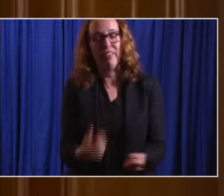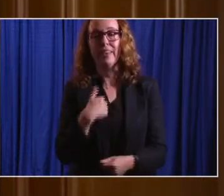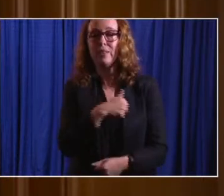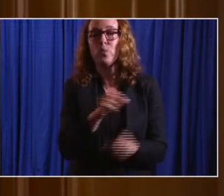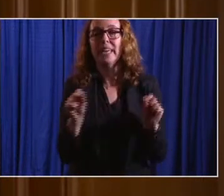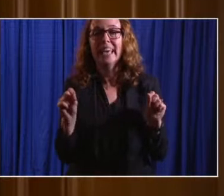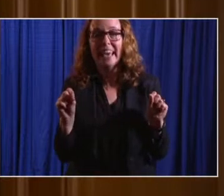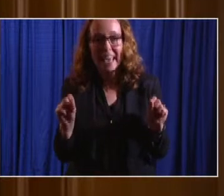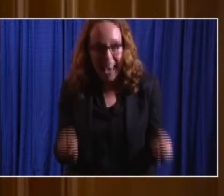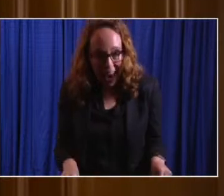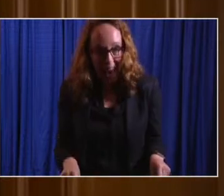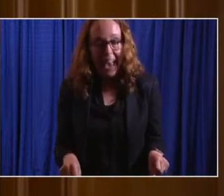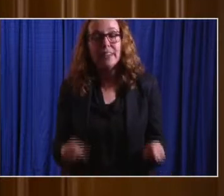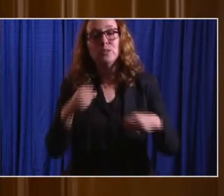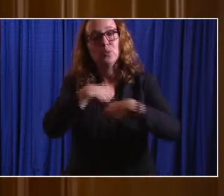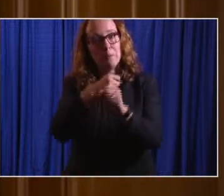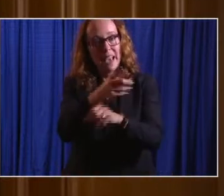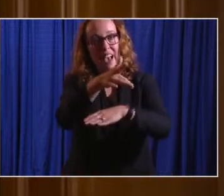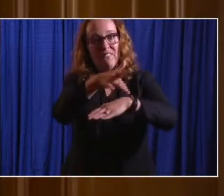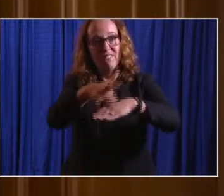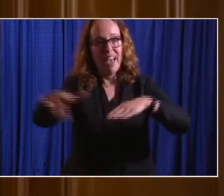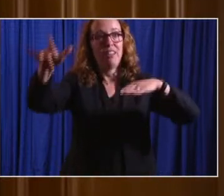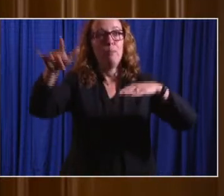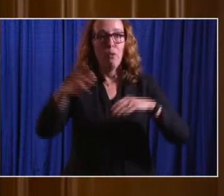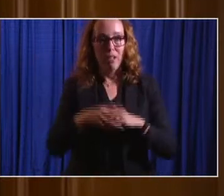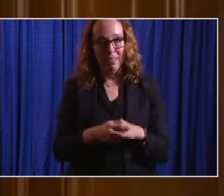to everyone and make it available for them.